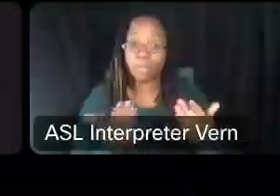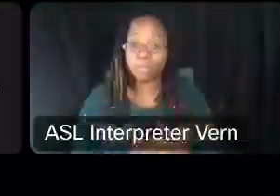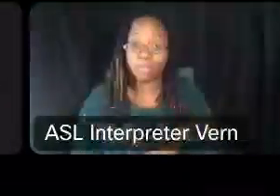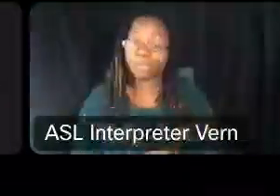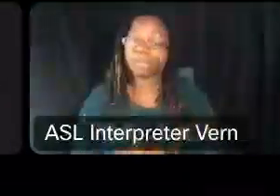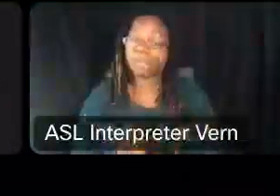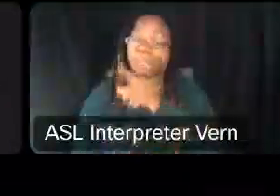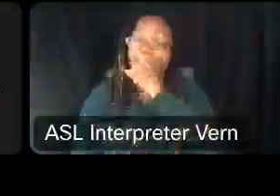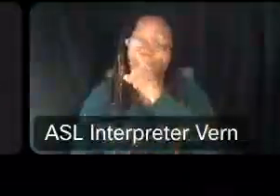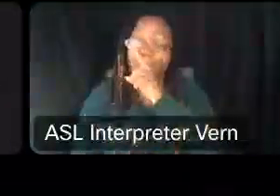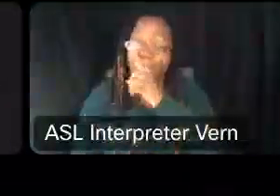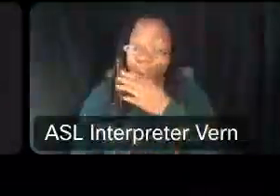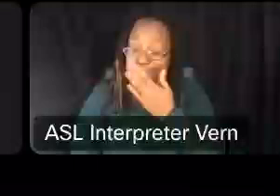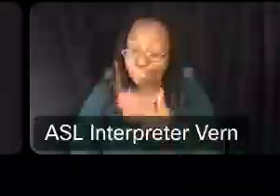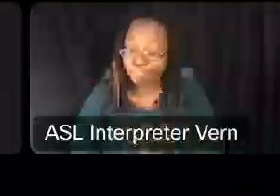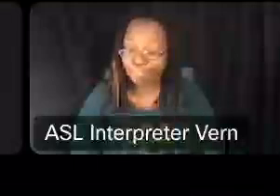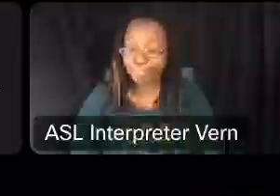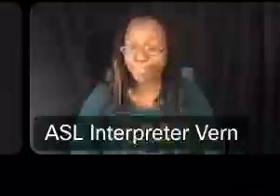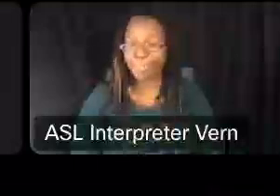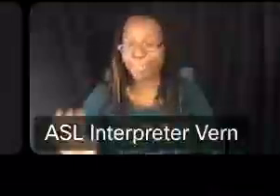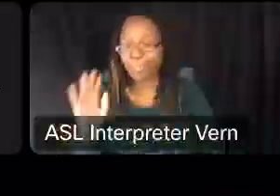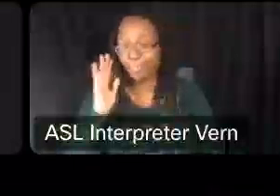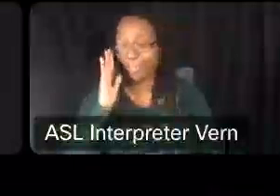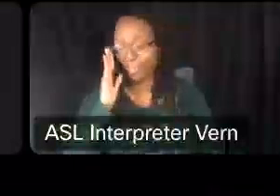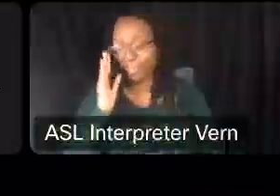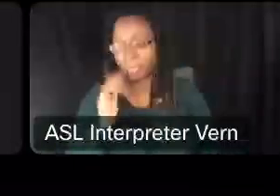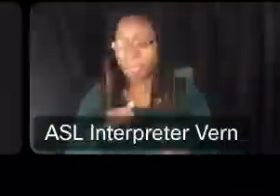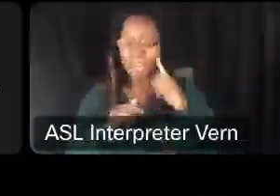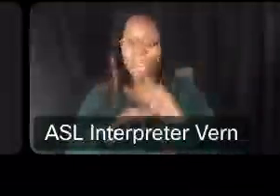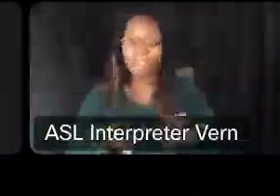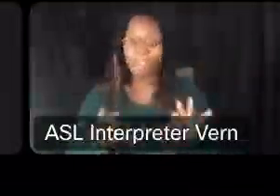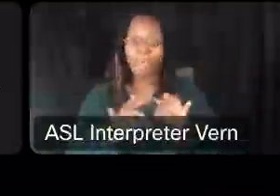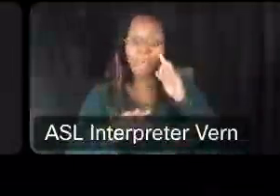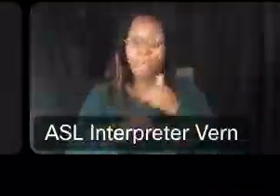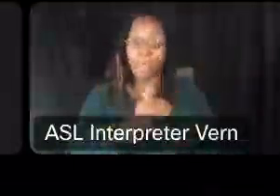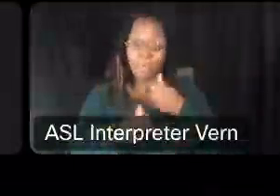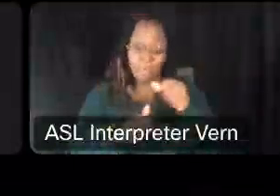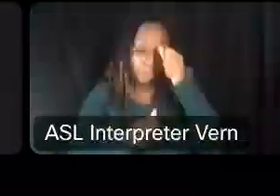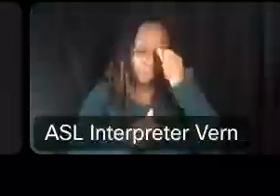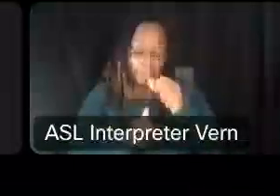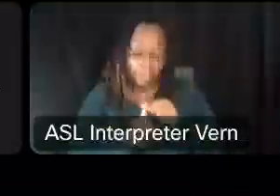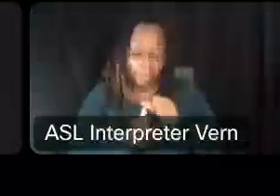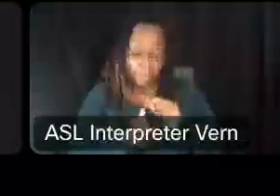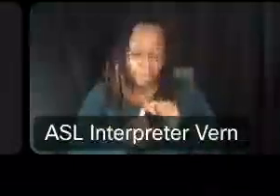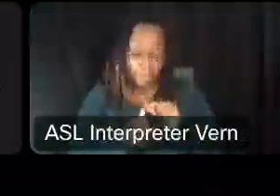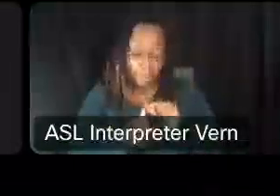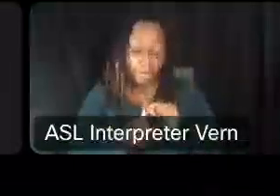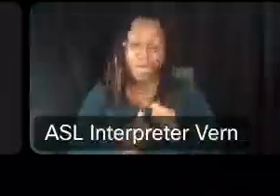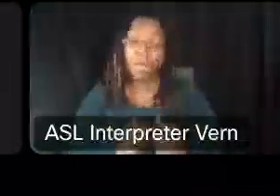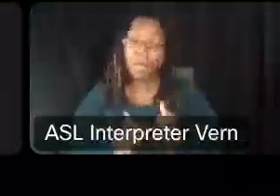think that what is important for us to hold is that survivors